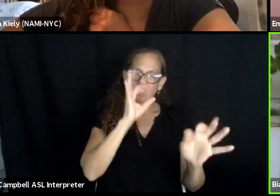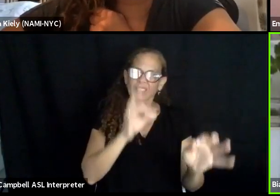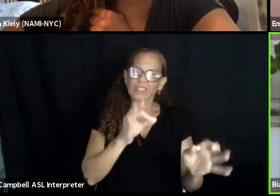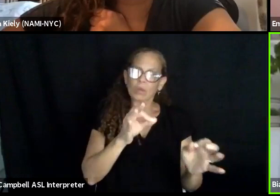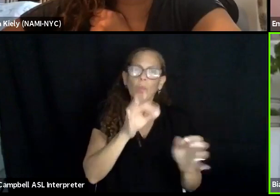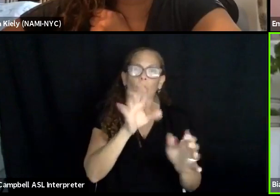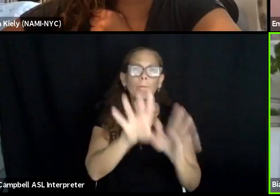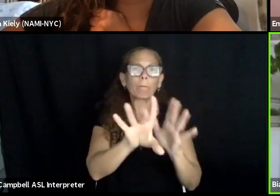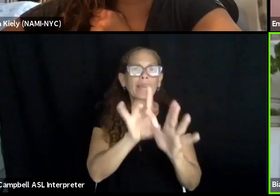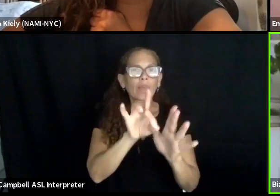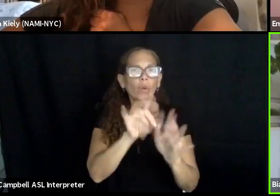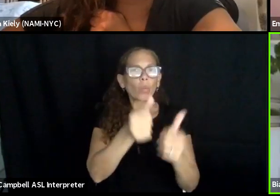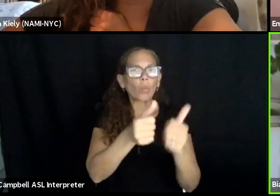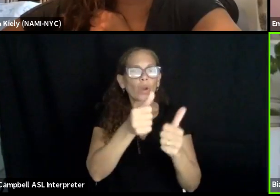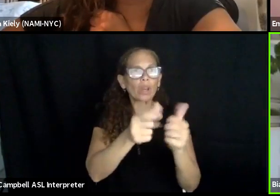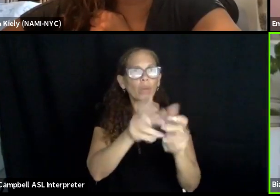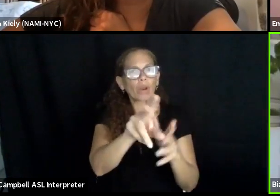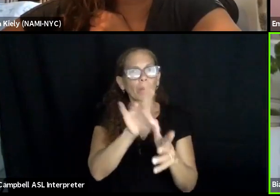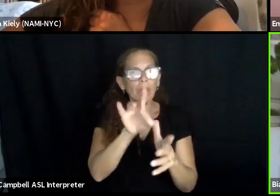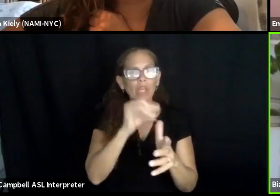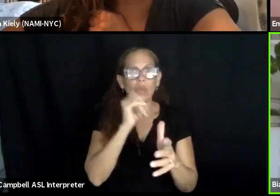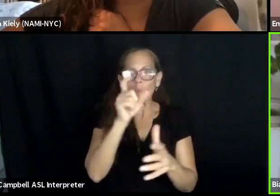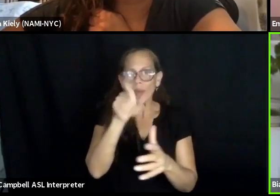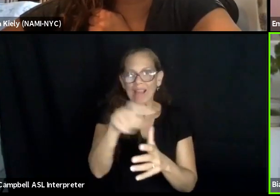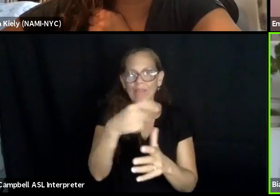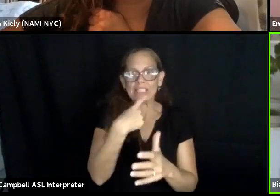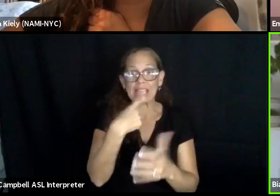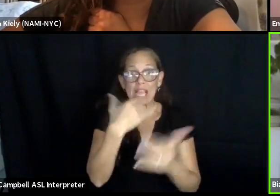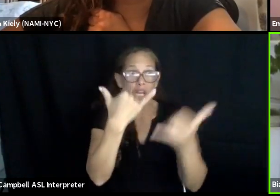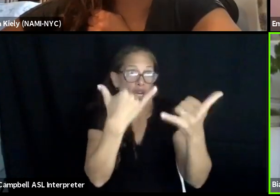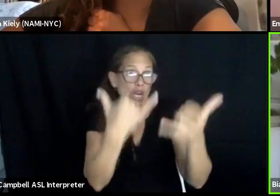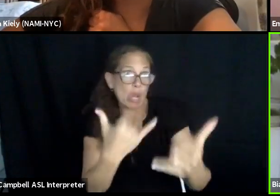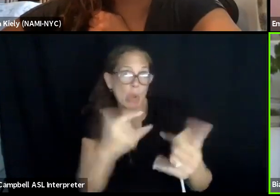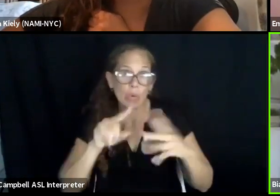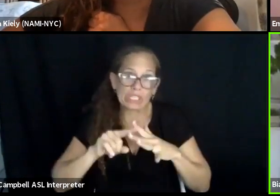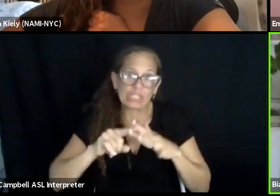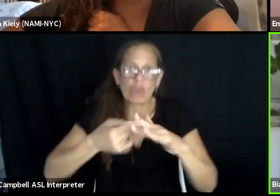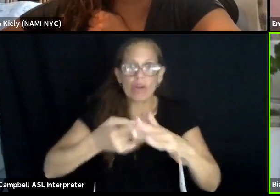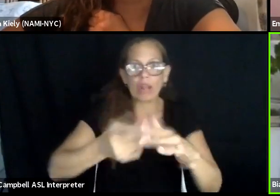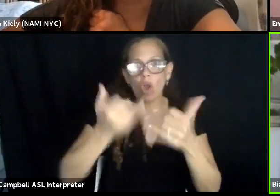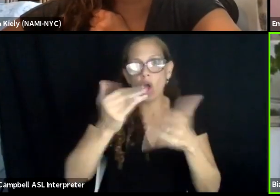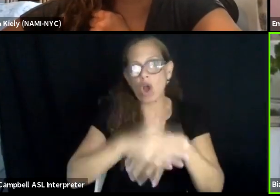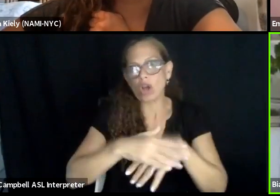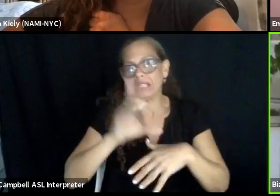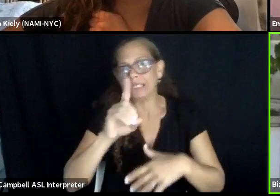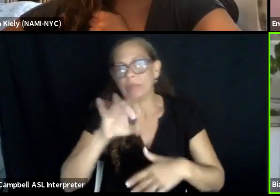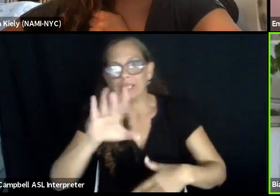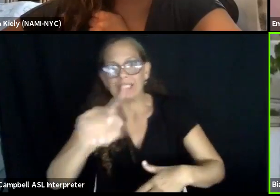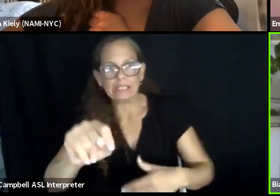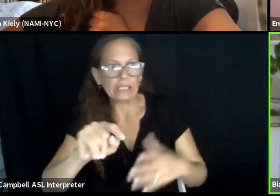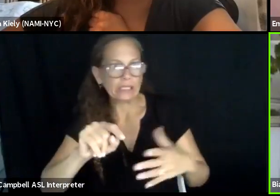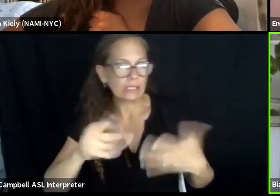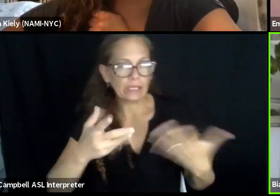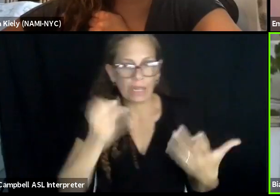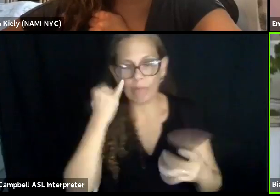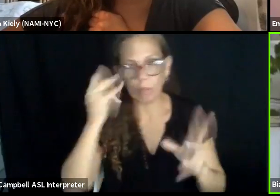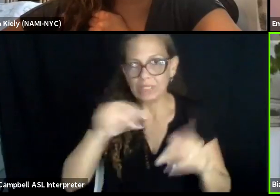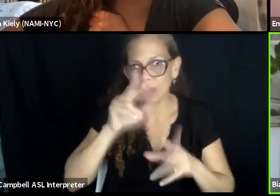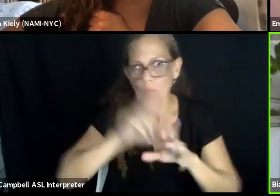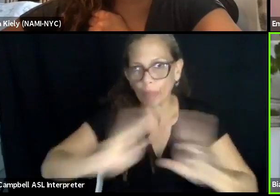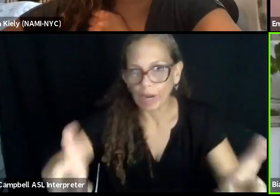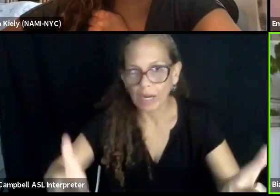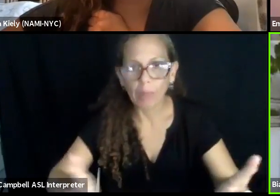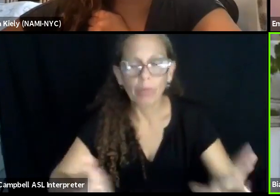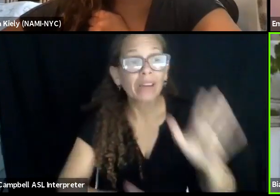from and pull from. And you don't have to say, you know, now we're embarking on a DBT journey if someone's not ready for that. And if they find 1 or 2